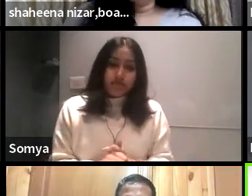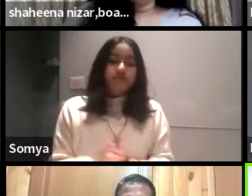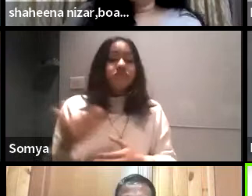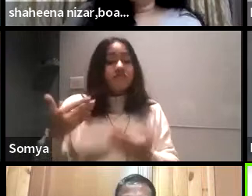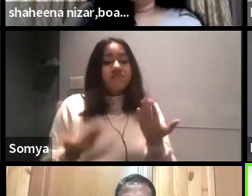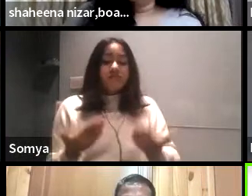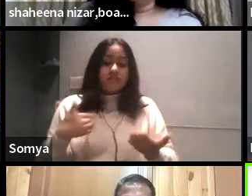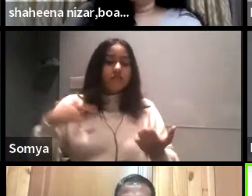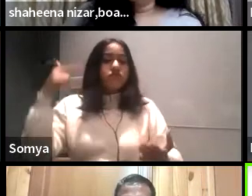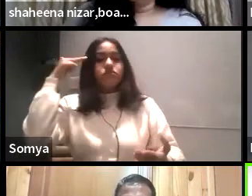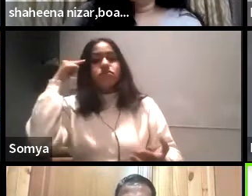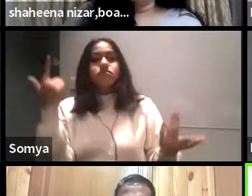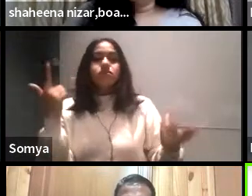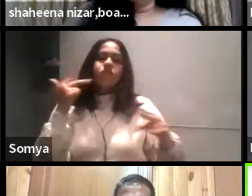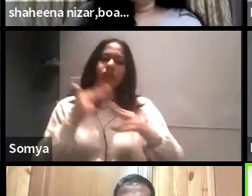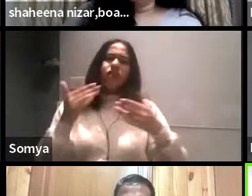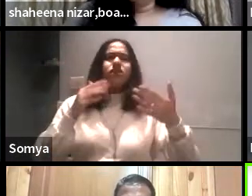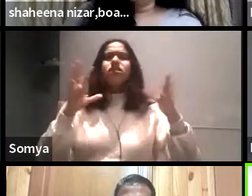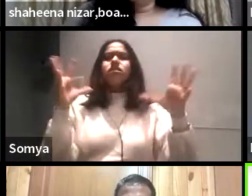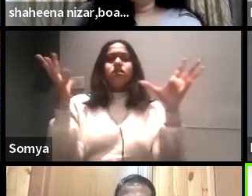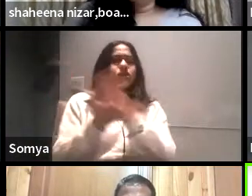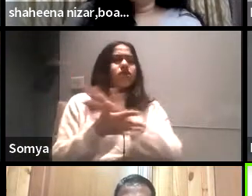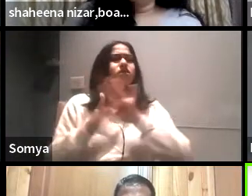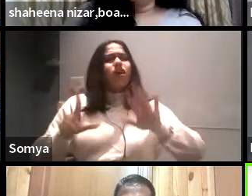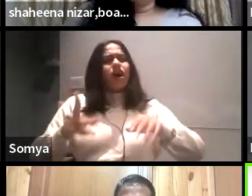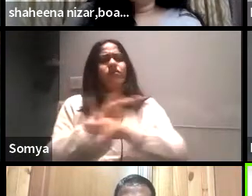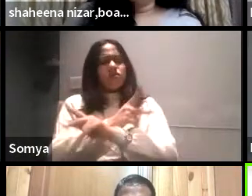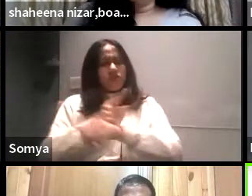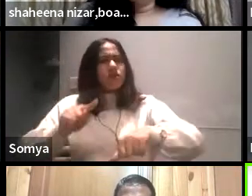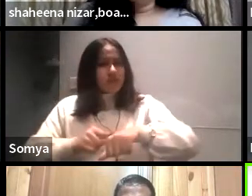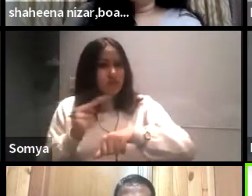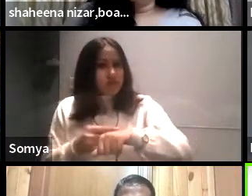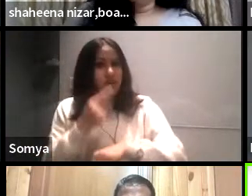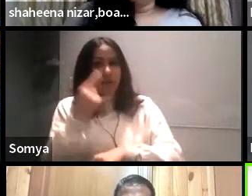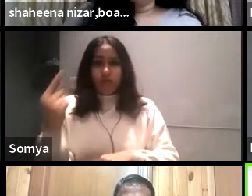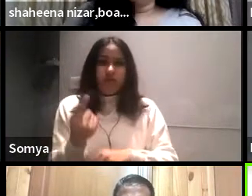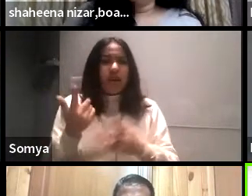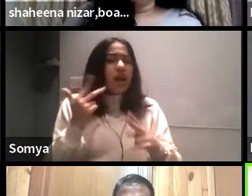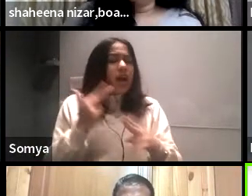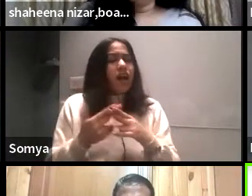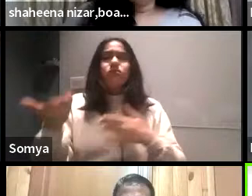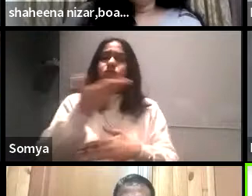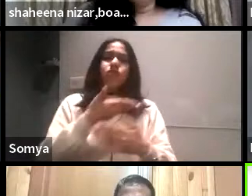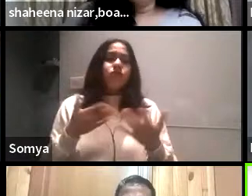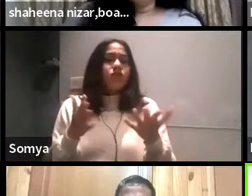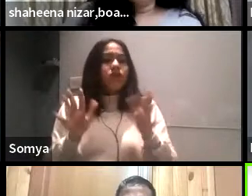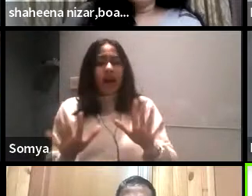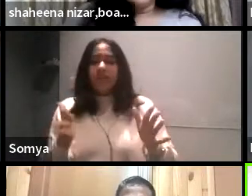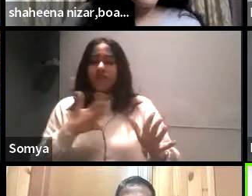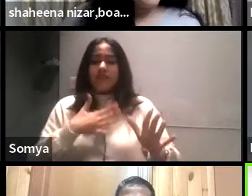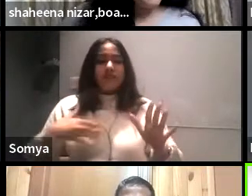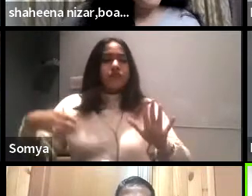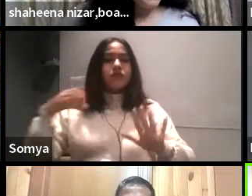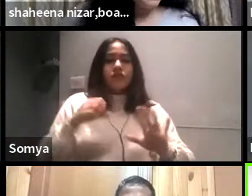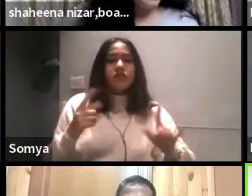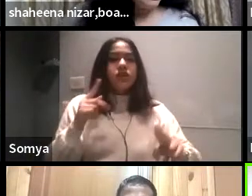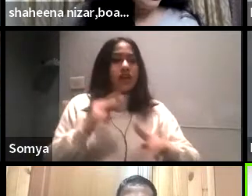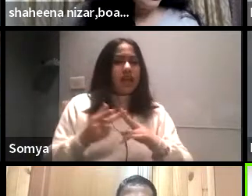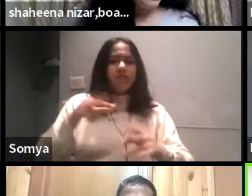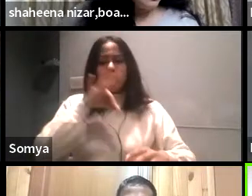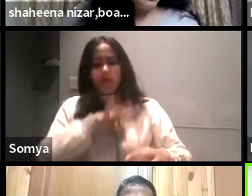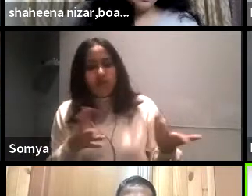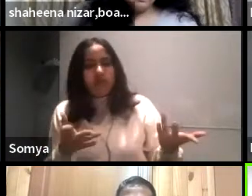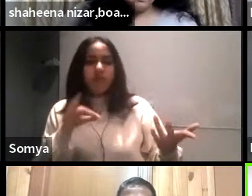think, countries now have the opportunity, not only countries, we all as an organization, for-profit,